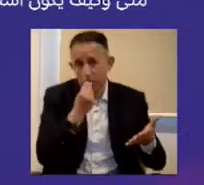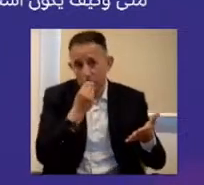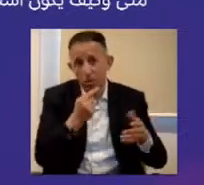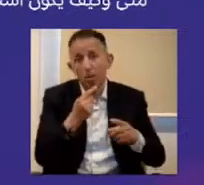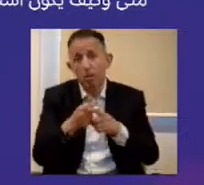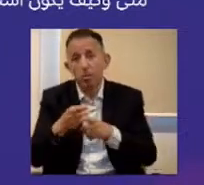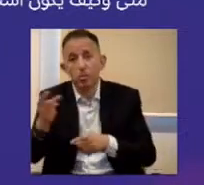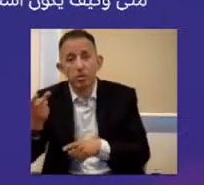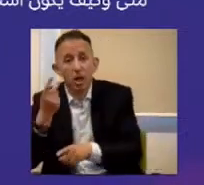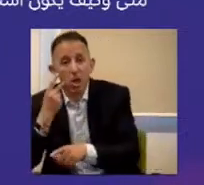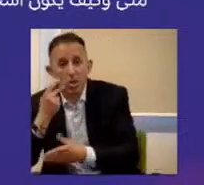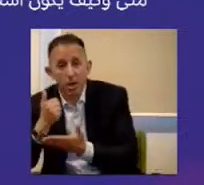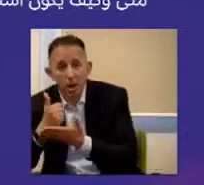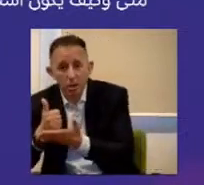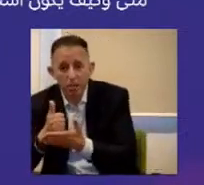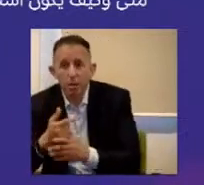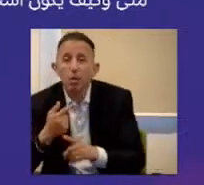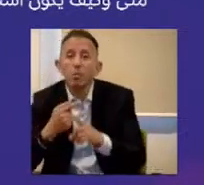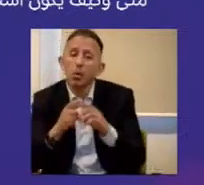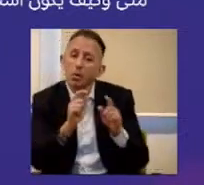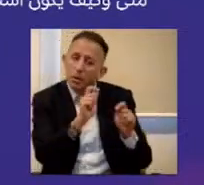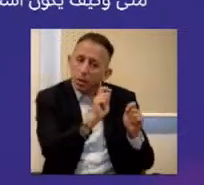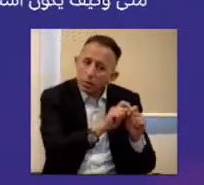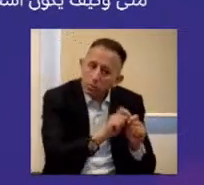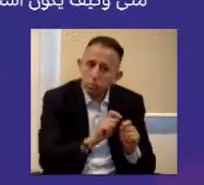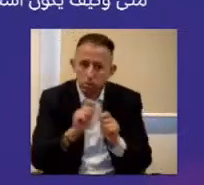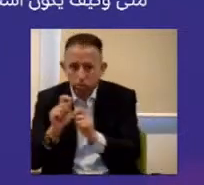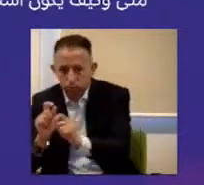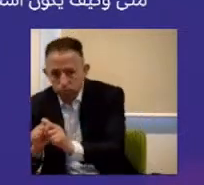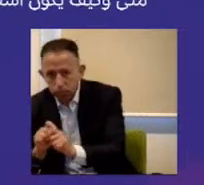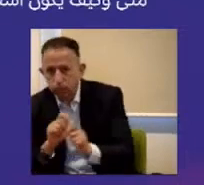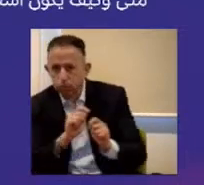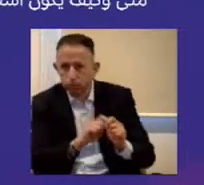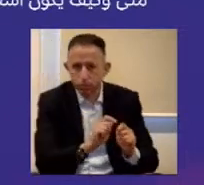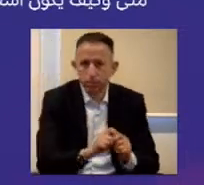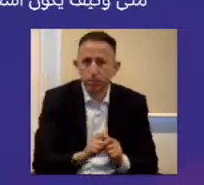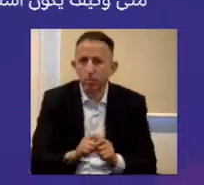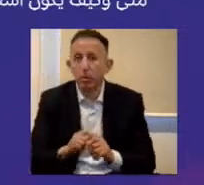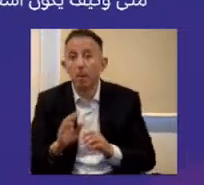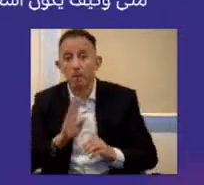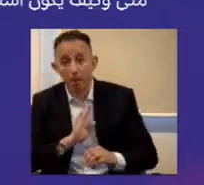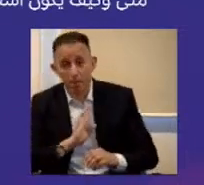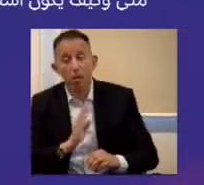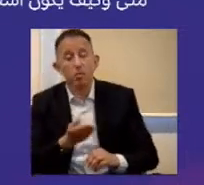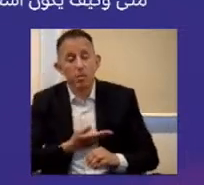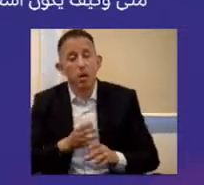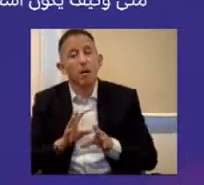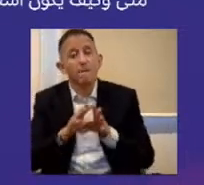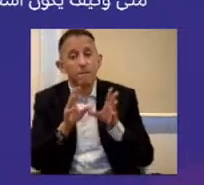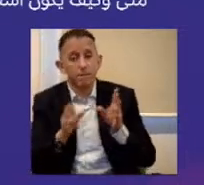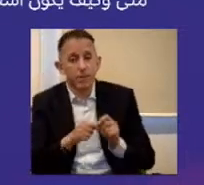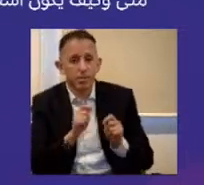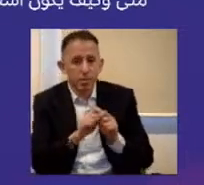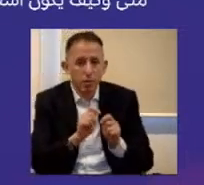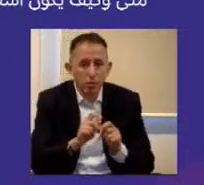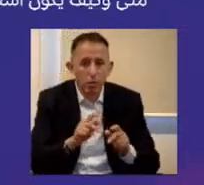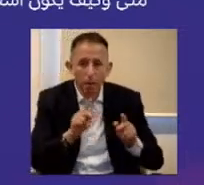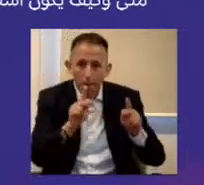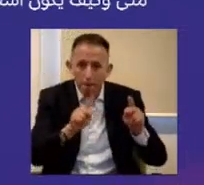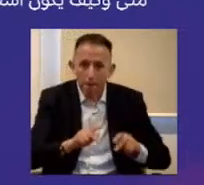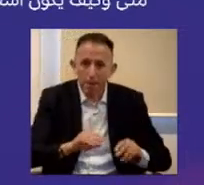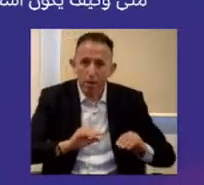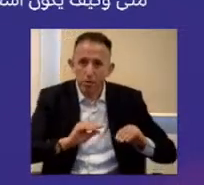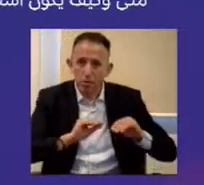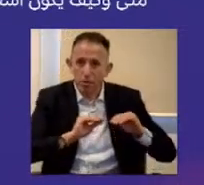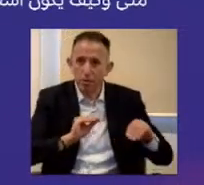the pedagogy, and they may be also lost with their own kids, what they learn and what they have not learned, and what are their problems. We need